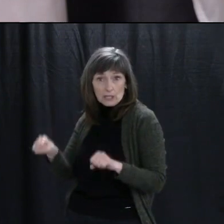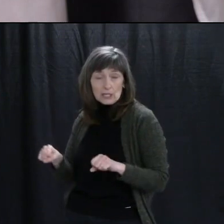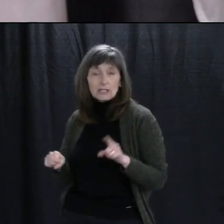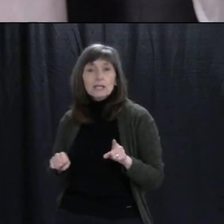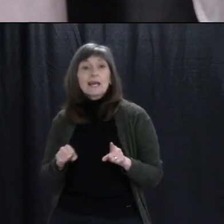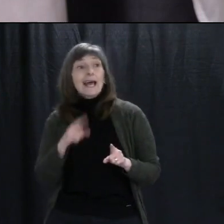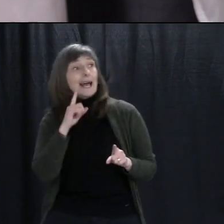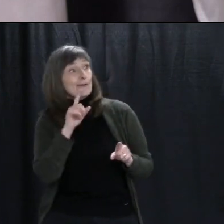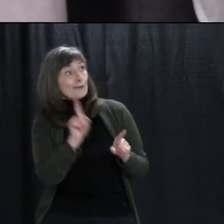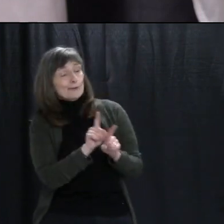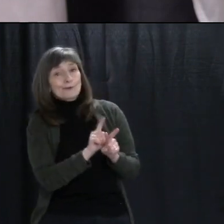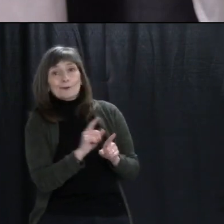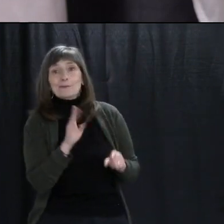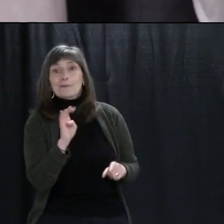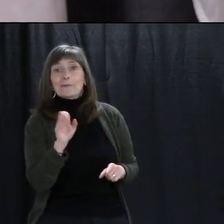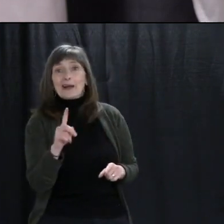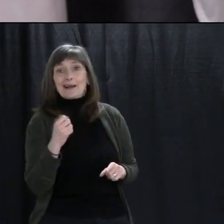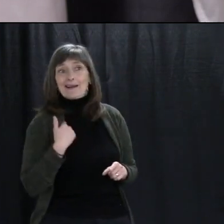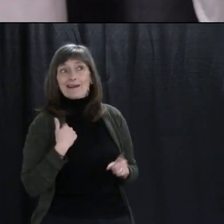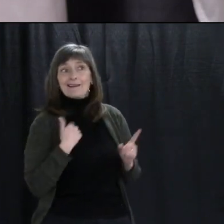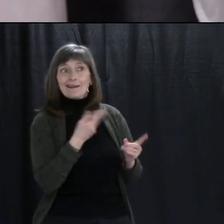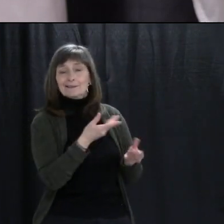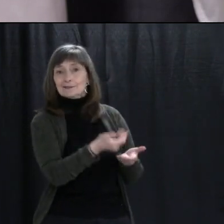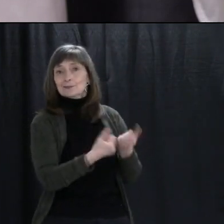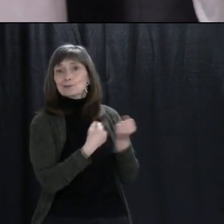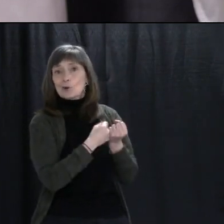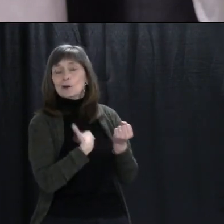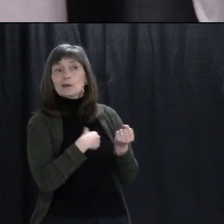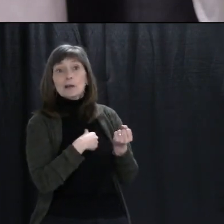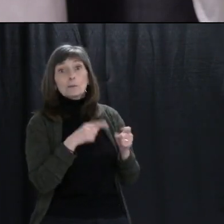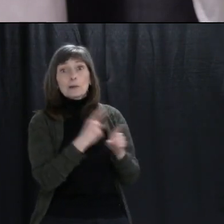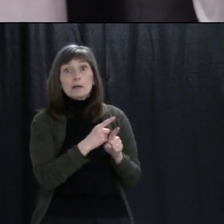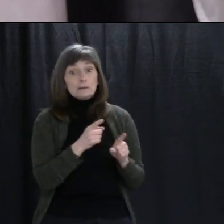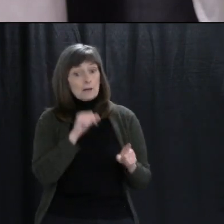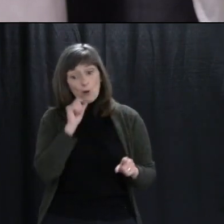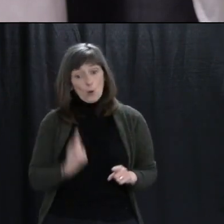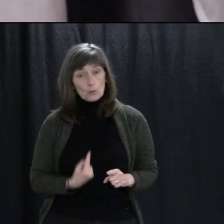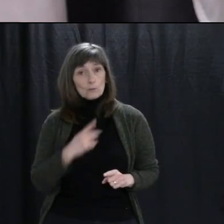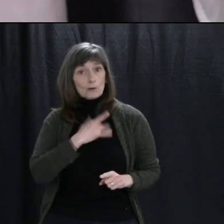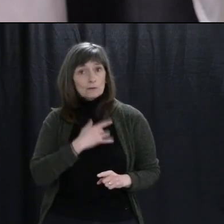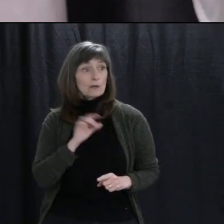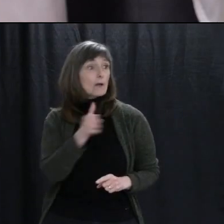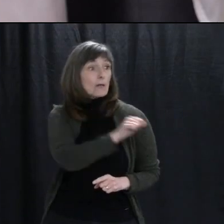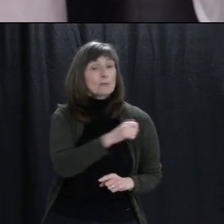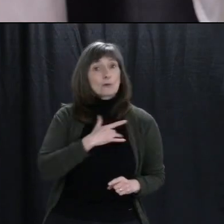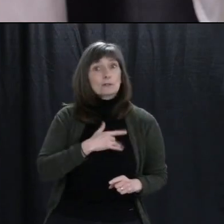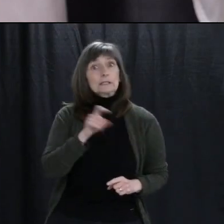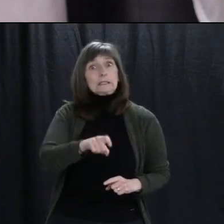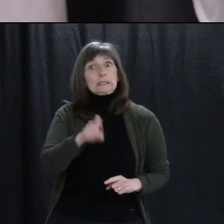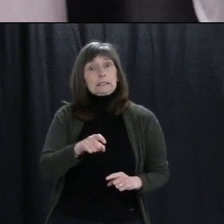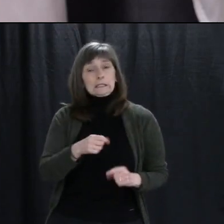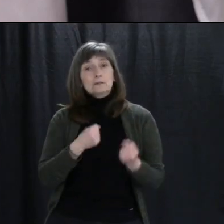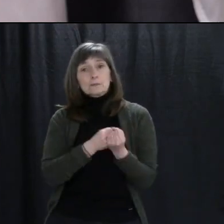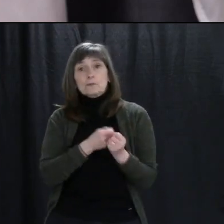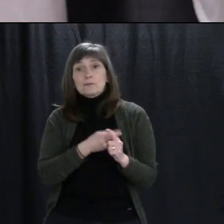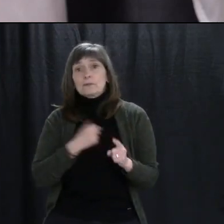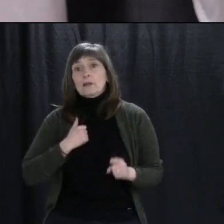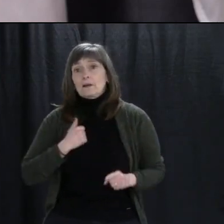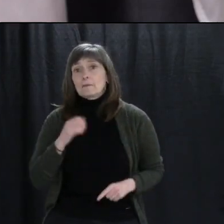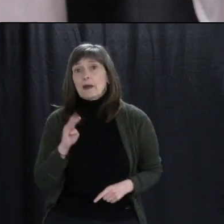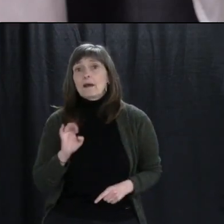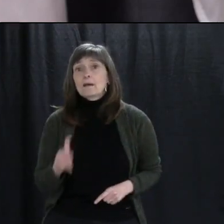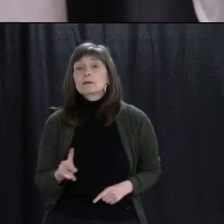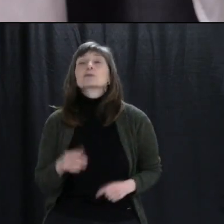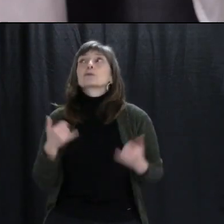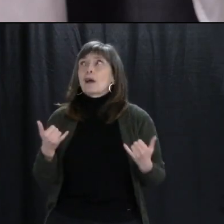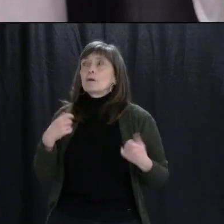was important for us and will be important, I will say, to other provinces as well. So we're now in a position that we can borrow. Some of the comments that I've made